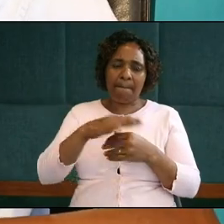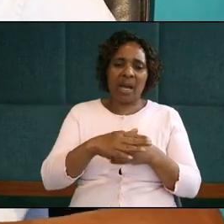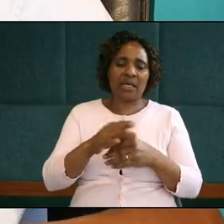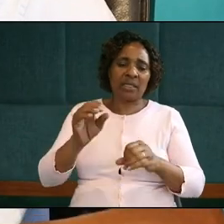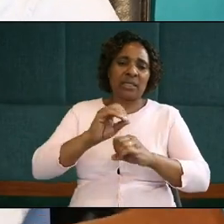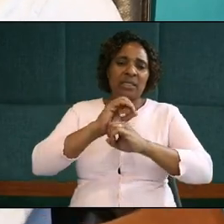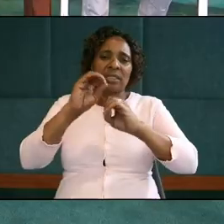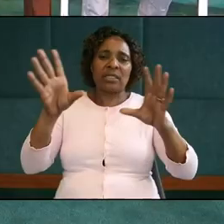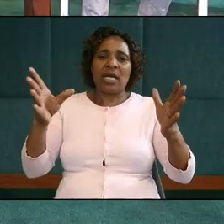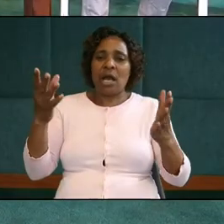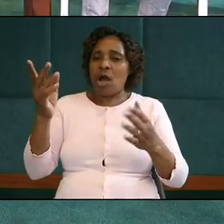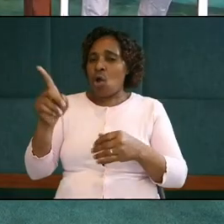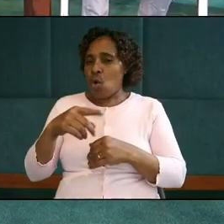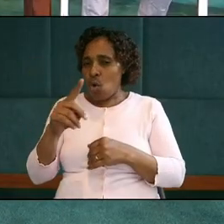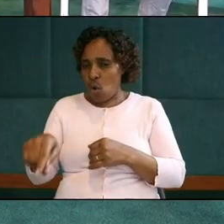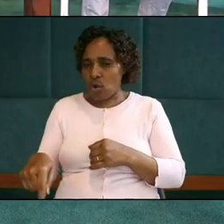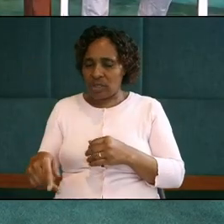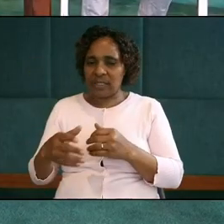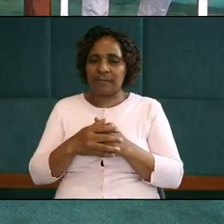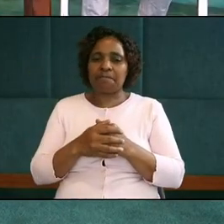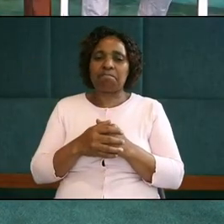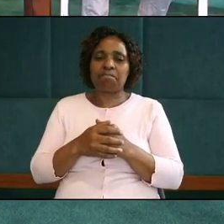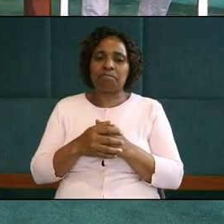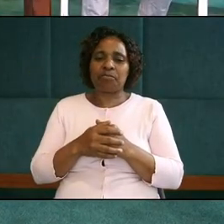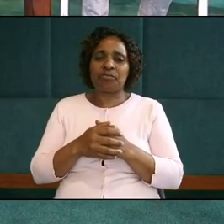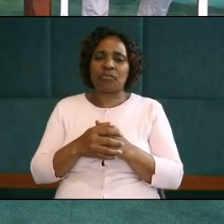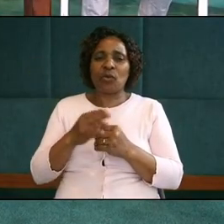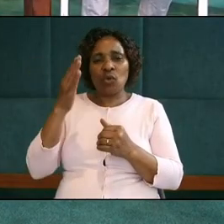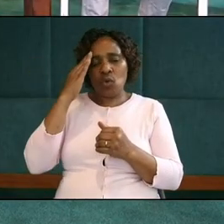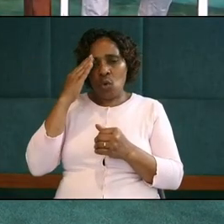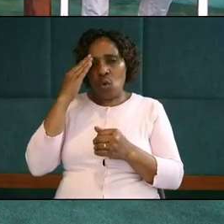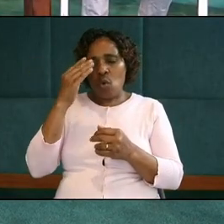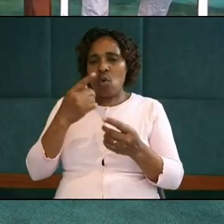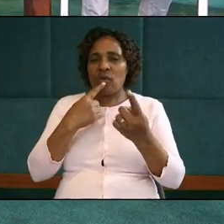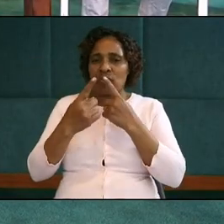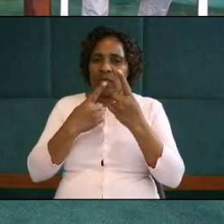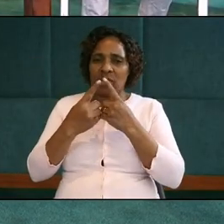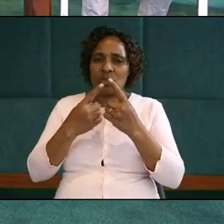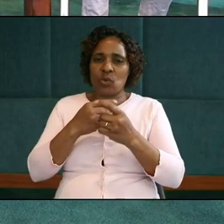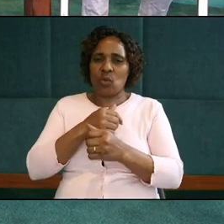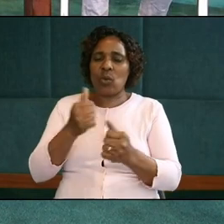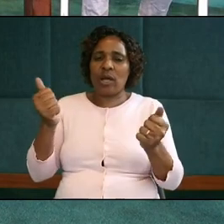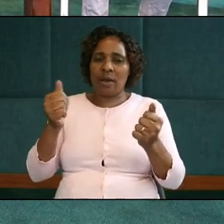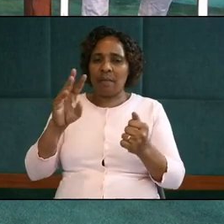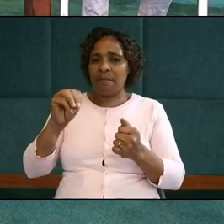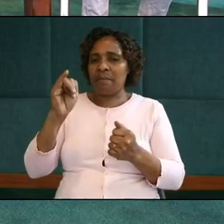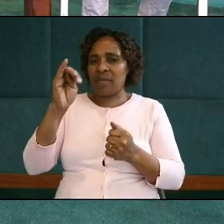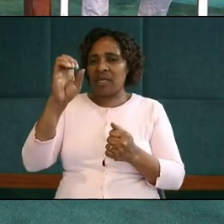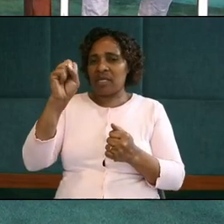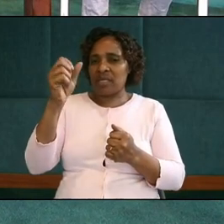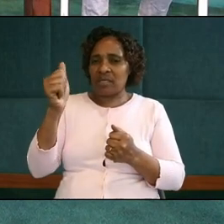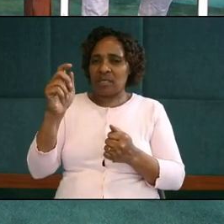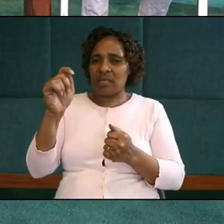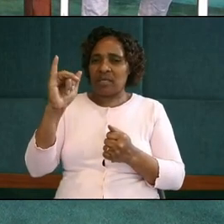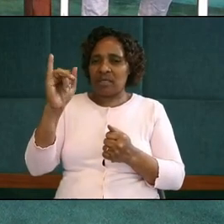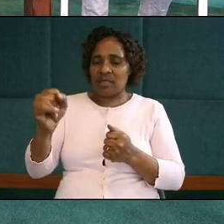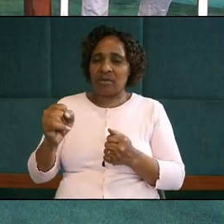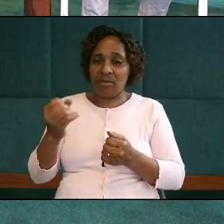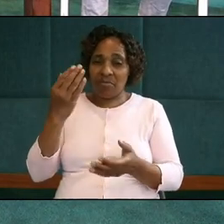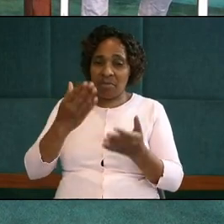clearly states. Very true. Yeah. Very true. And that's, you know, I think you've said it very well. Misati, perhaps if you could read for us